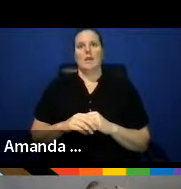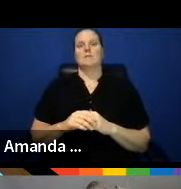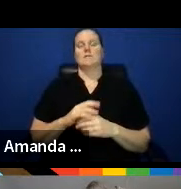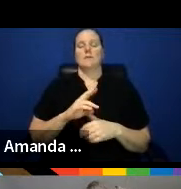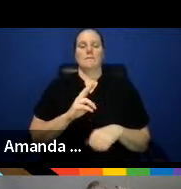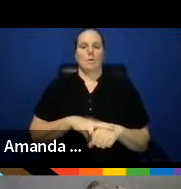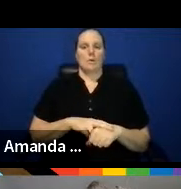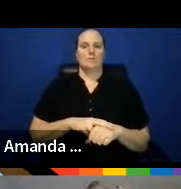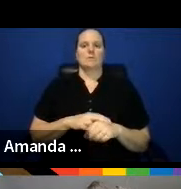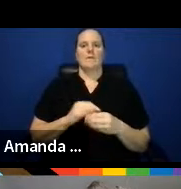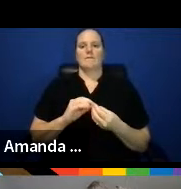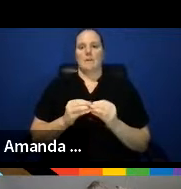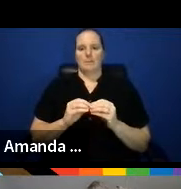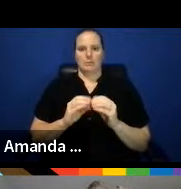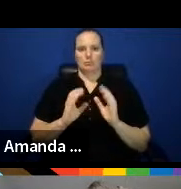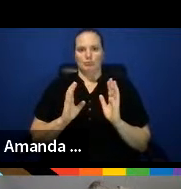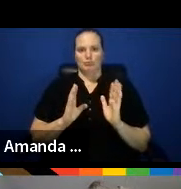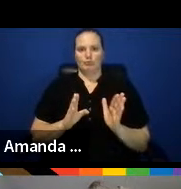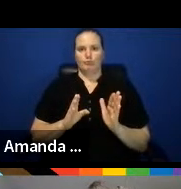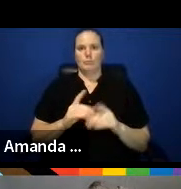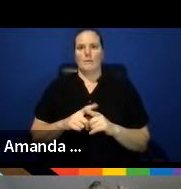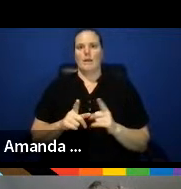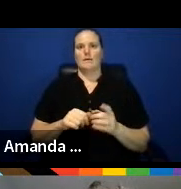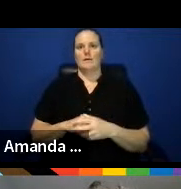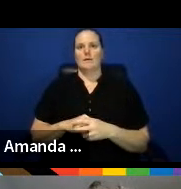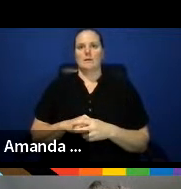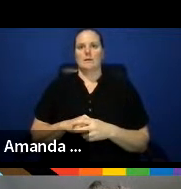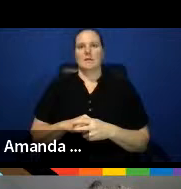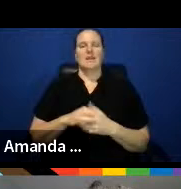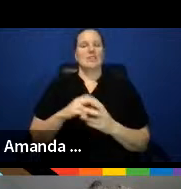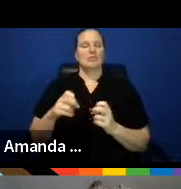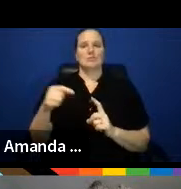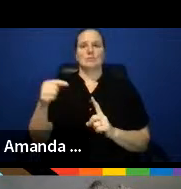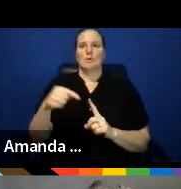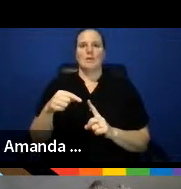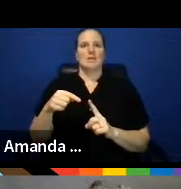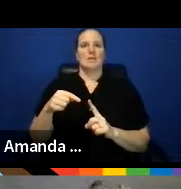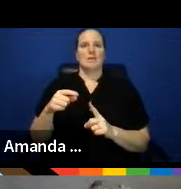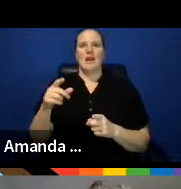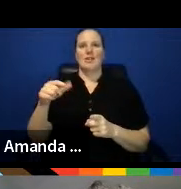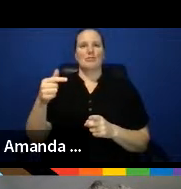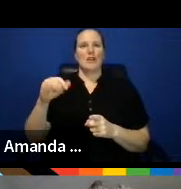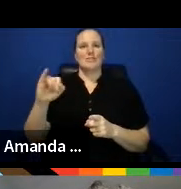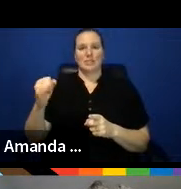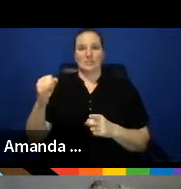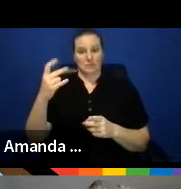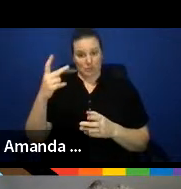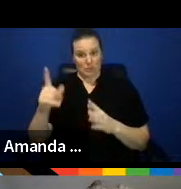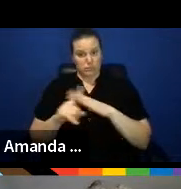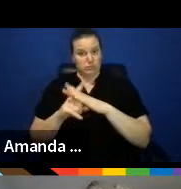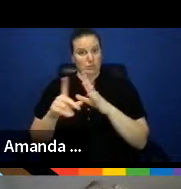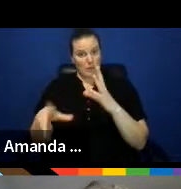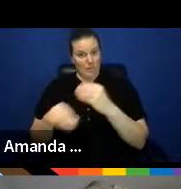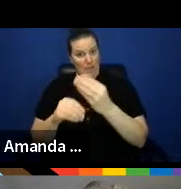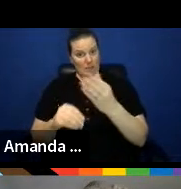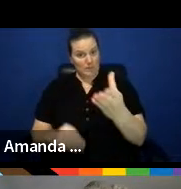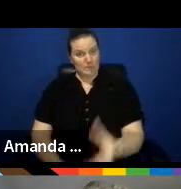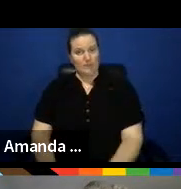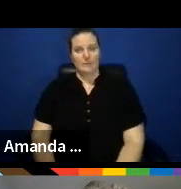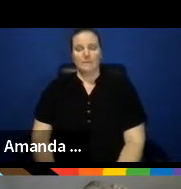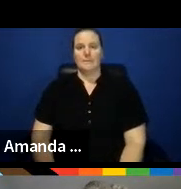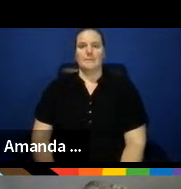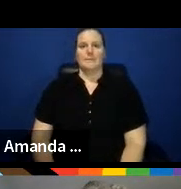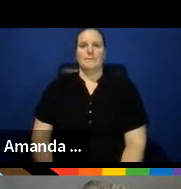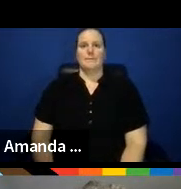the statistics. But the issue really comes down to the substance. And Greg, I saw you come back. So if you have anything else you want to add.